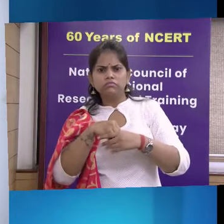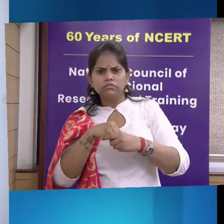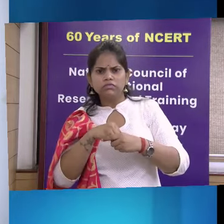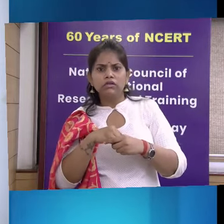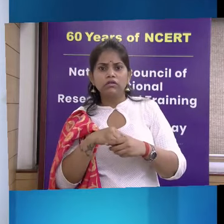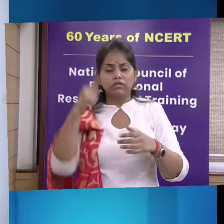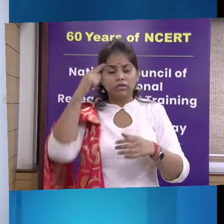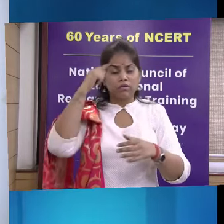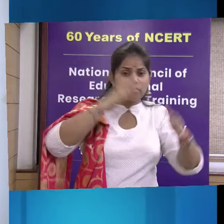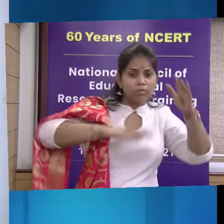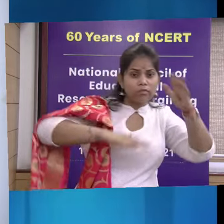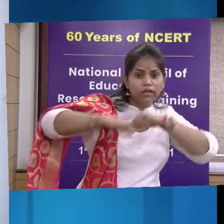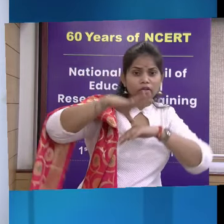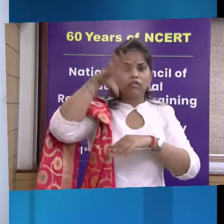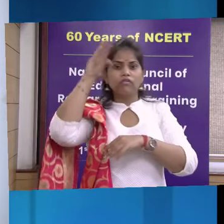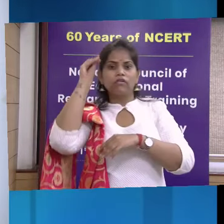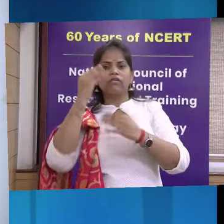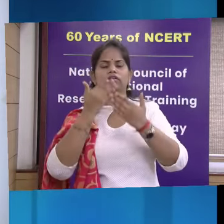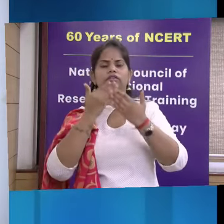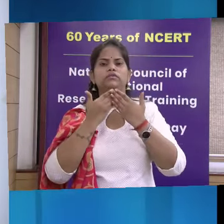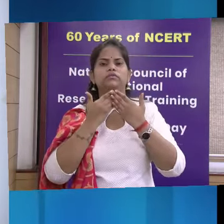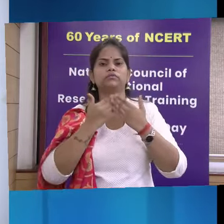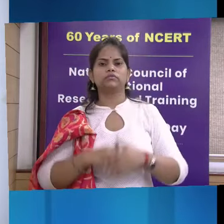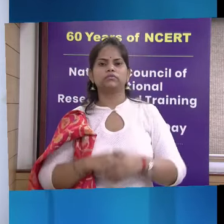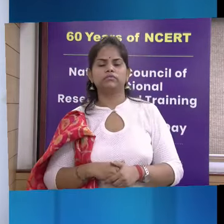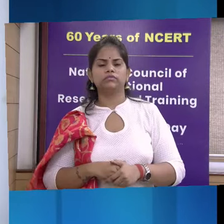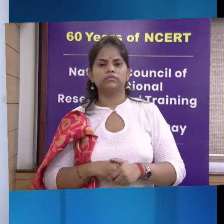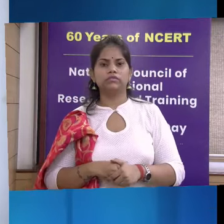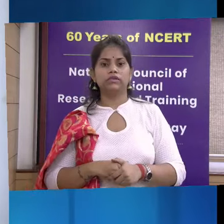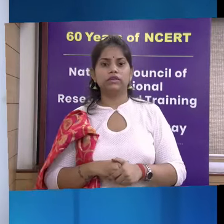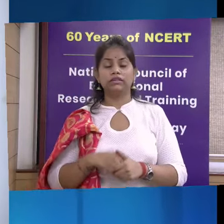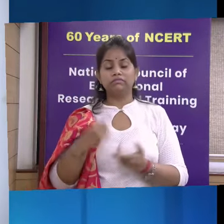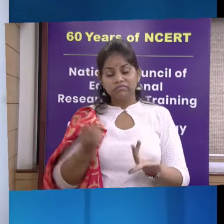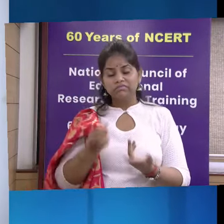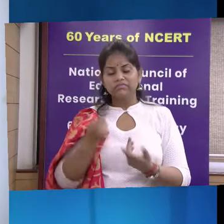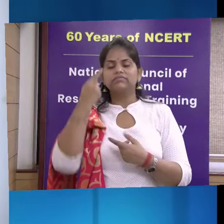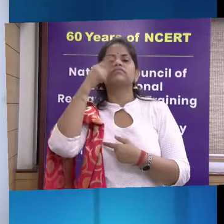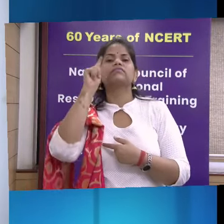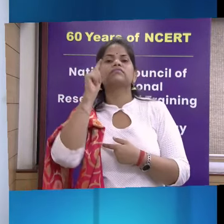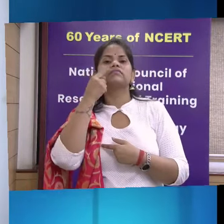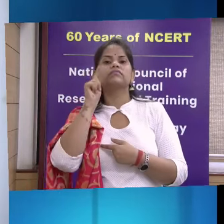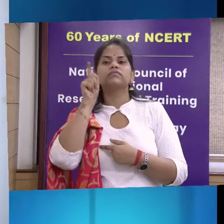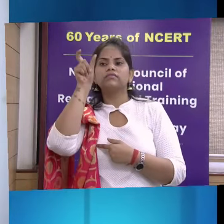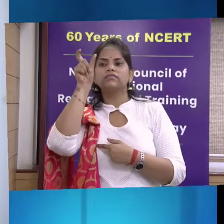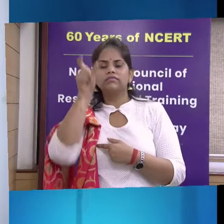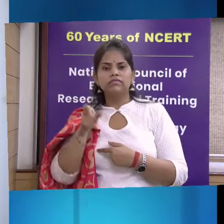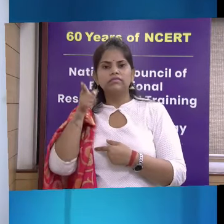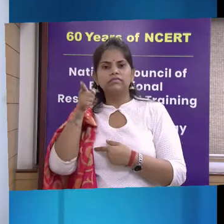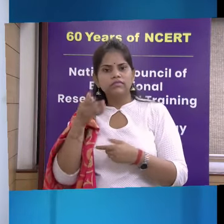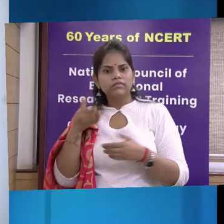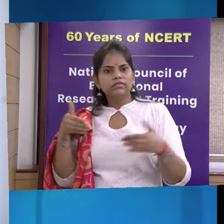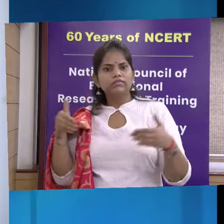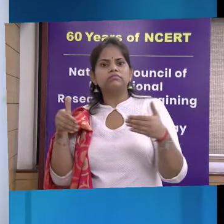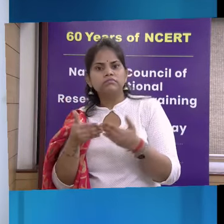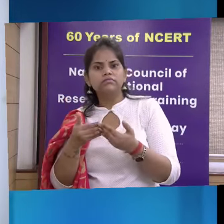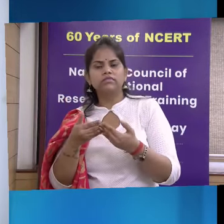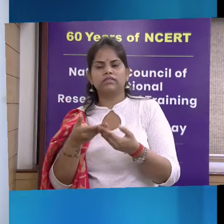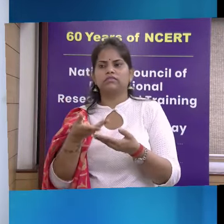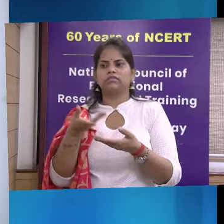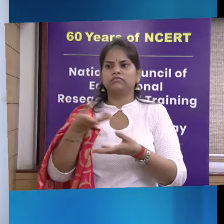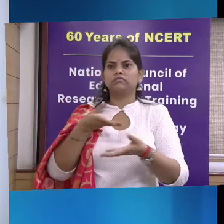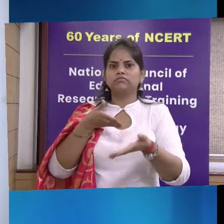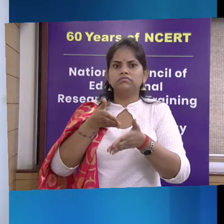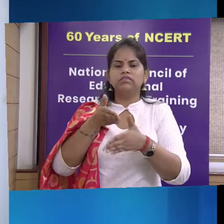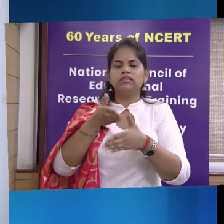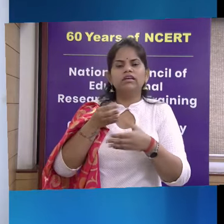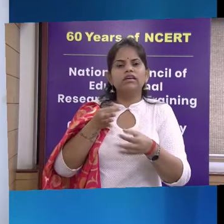learning improvement. Therefore, reaching parents at the high level is essential to understand how